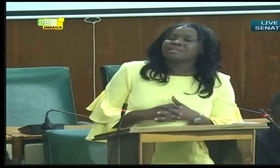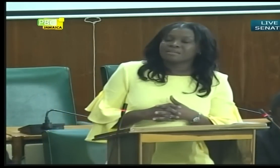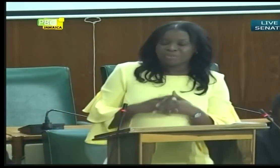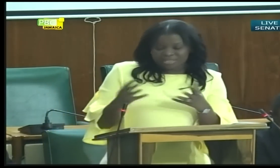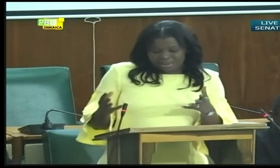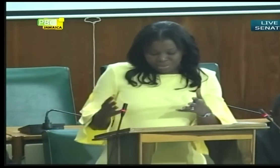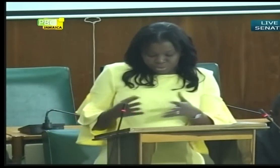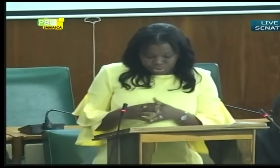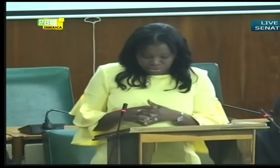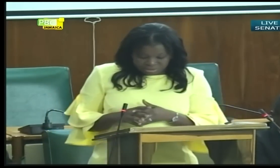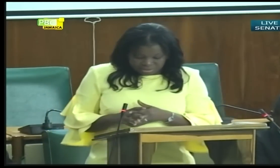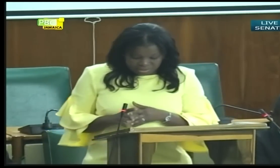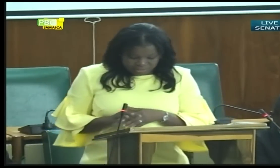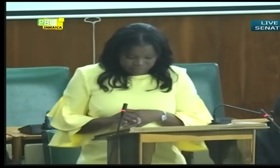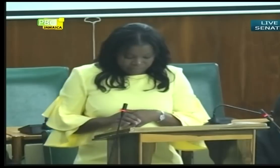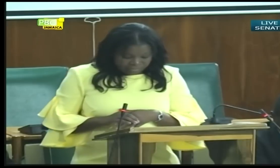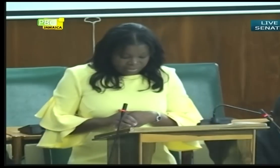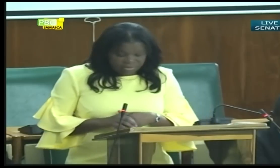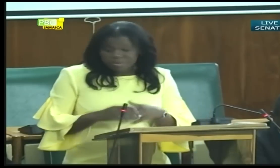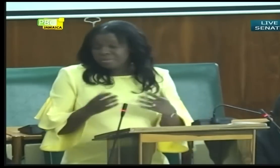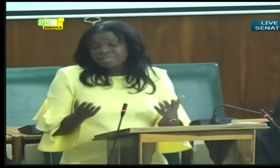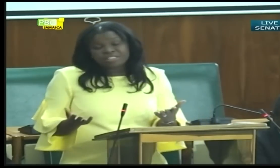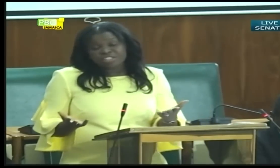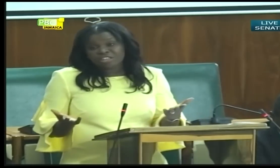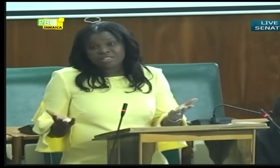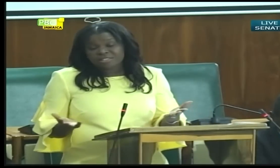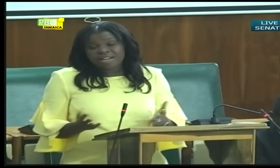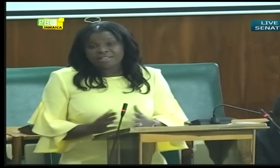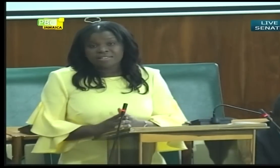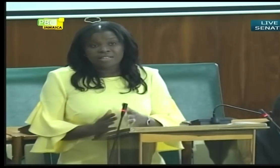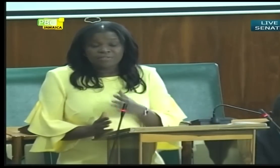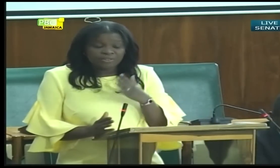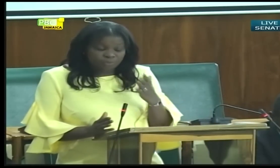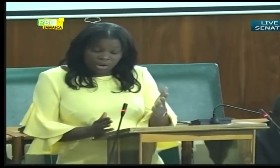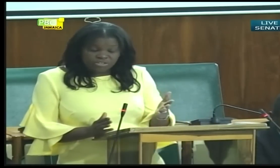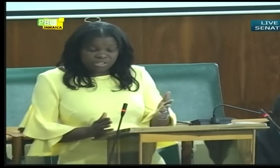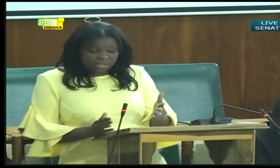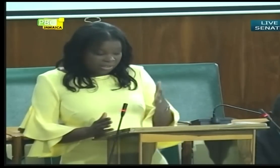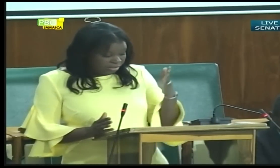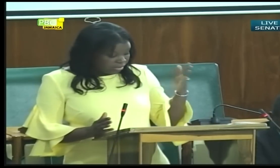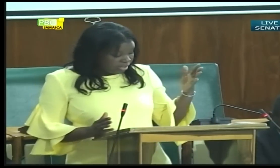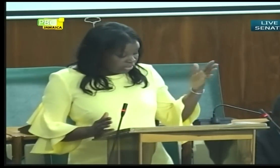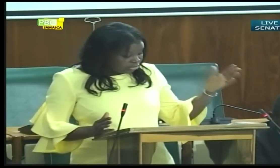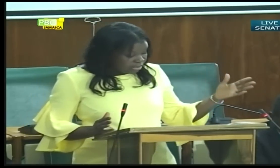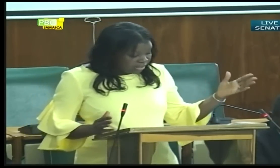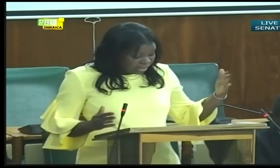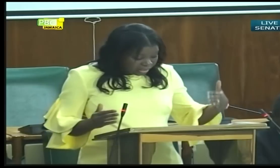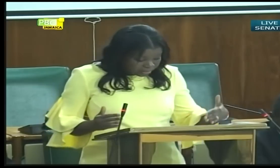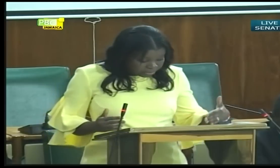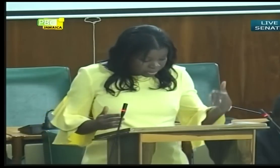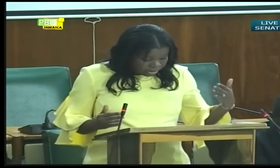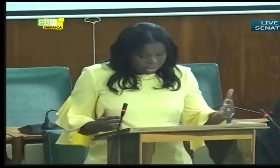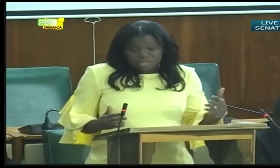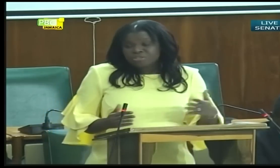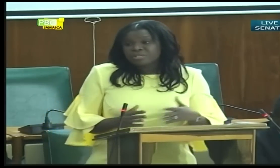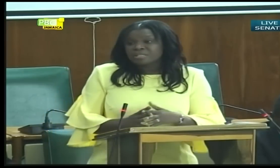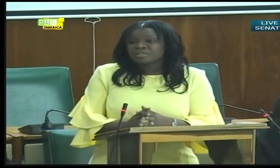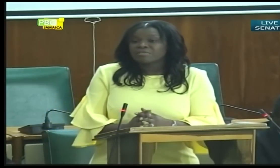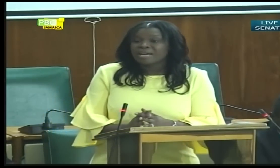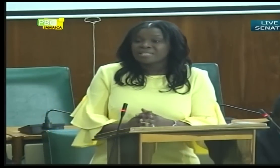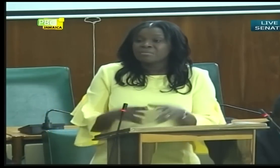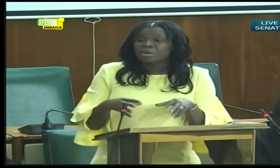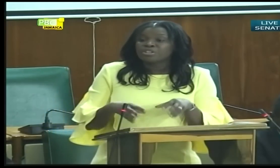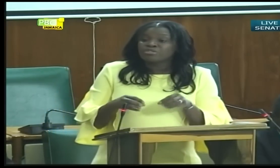trustees, for example, two trustees, then the decision stands. And if one trustee does not agree, then he can put his reasons